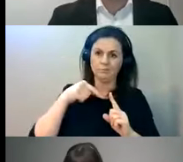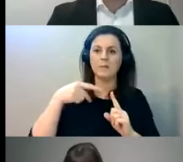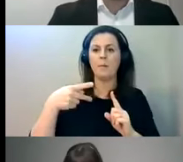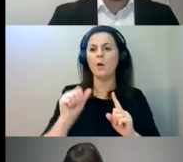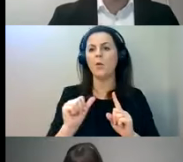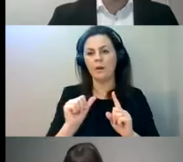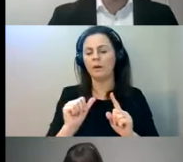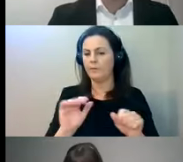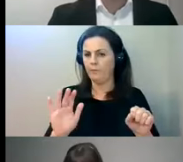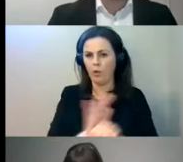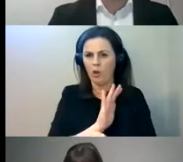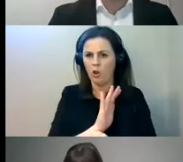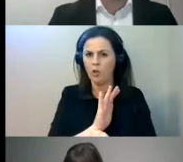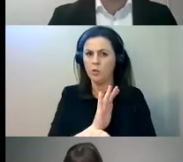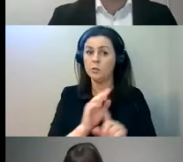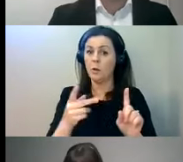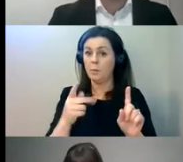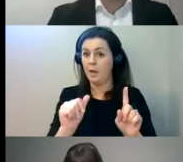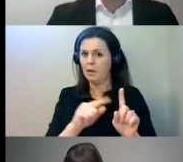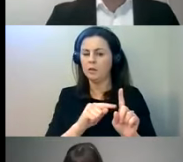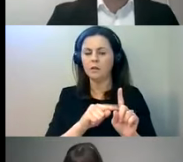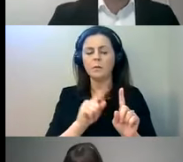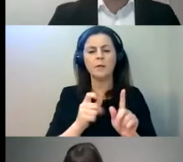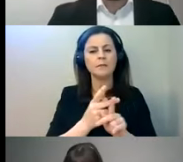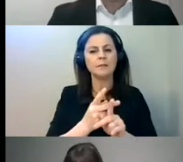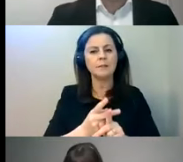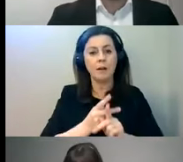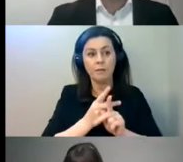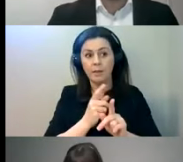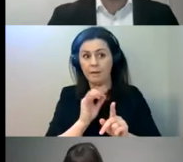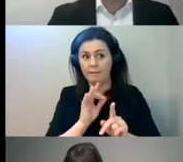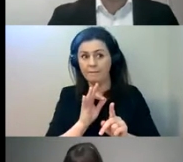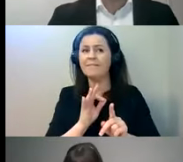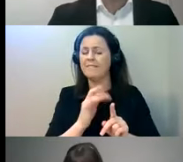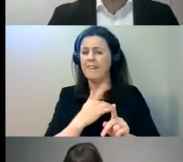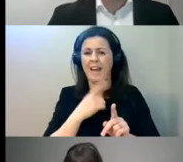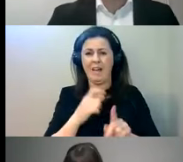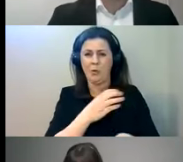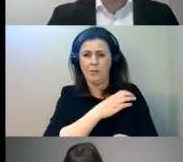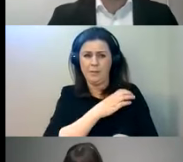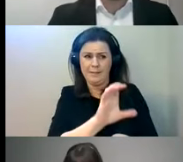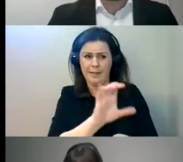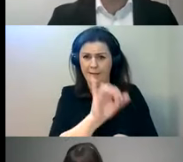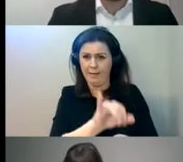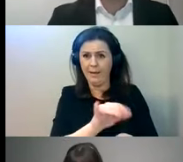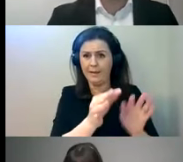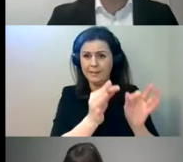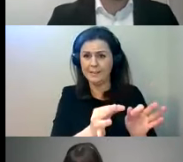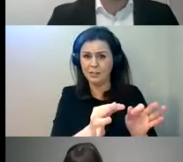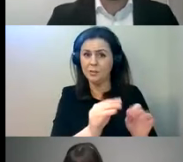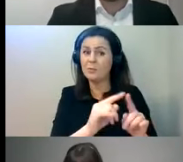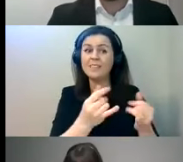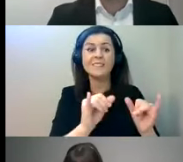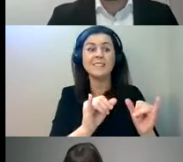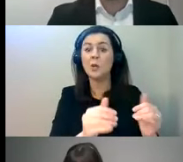so they have to be very careful to delegate as necessary, but to still be the ones making the